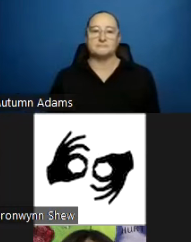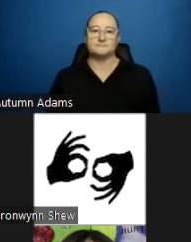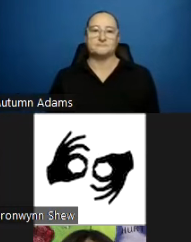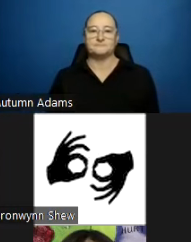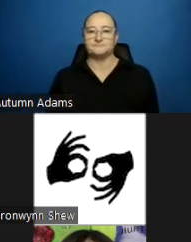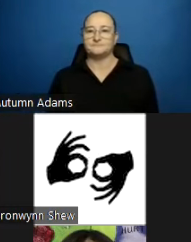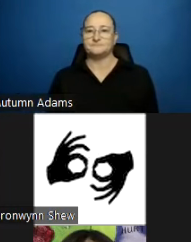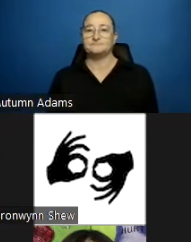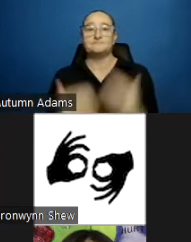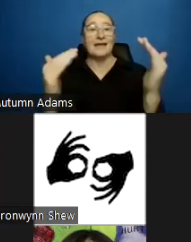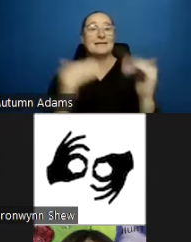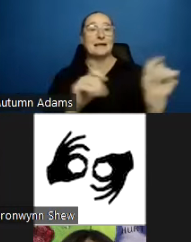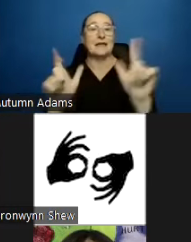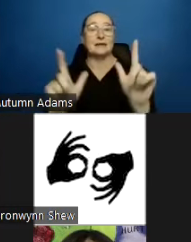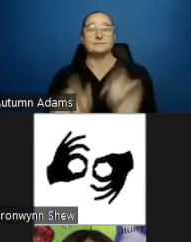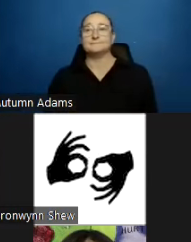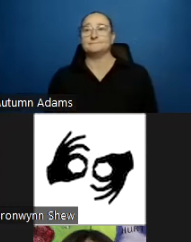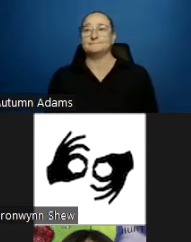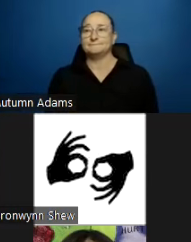Next slide, please.